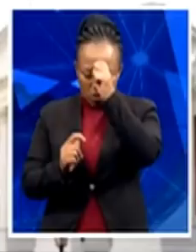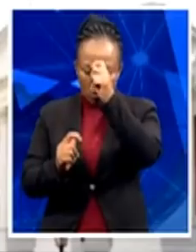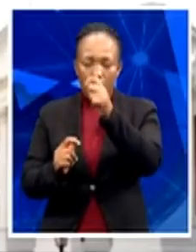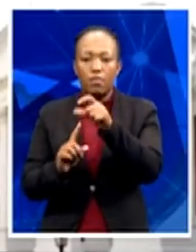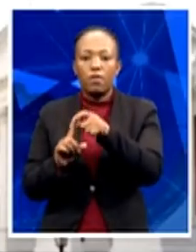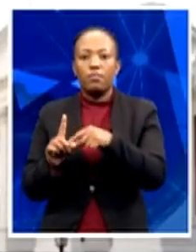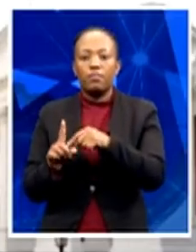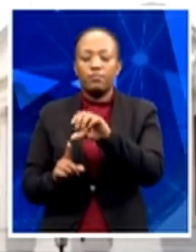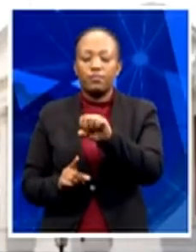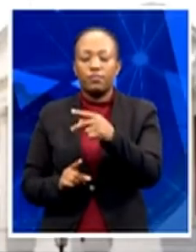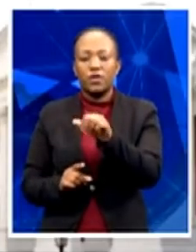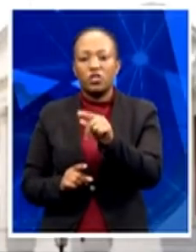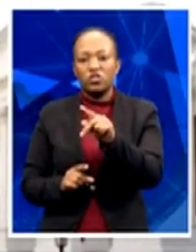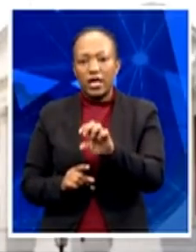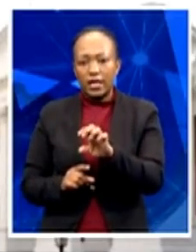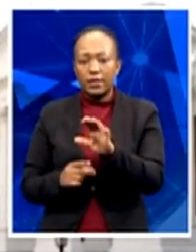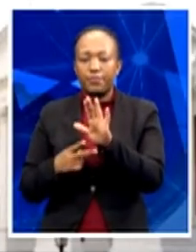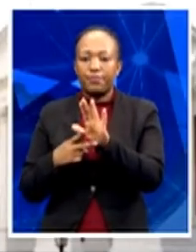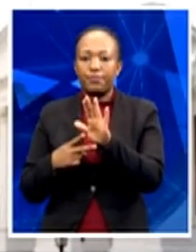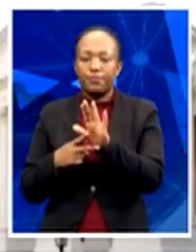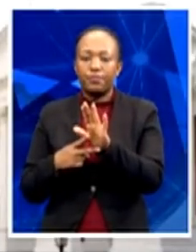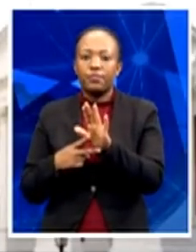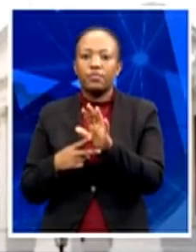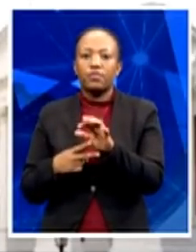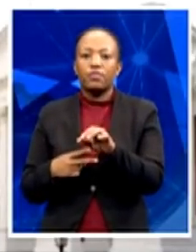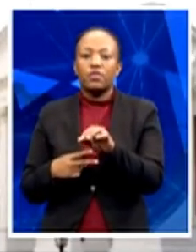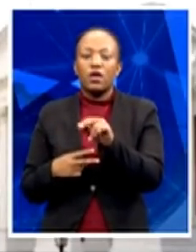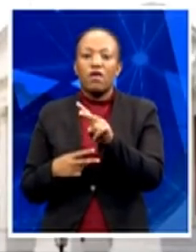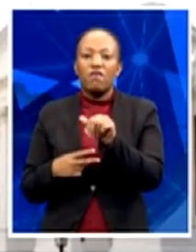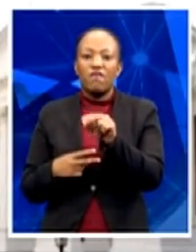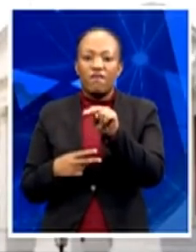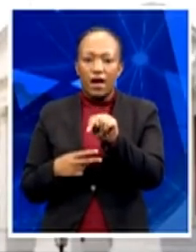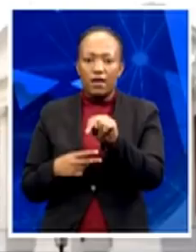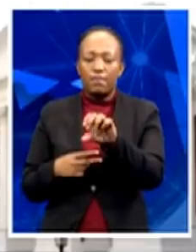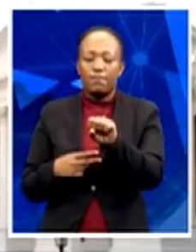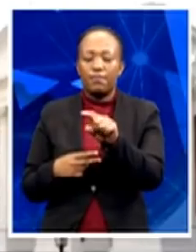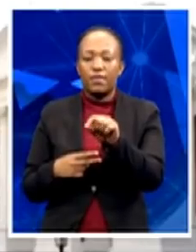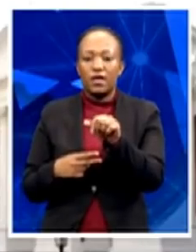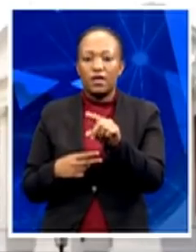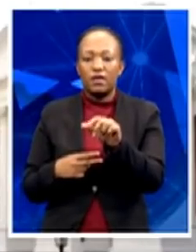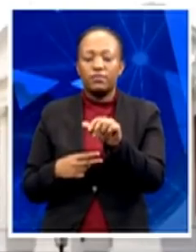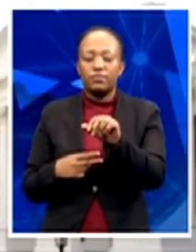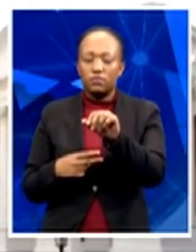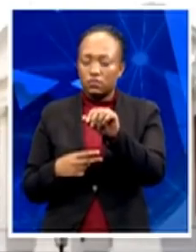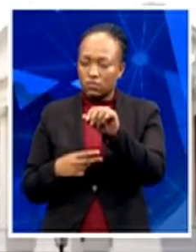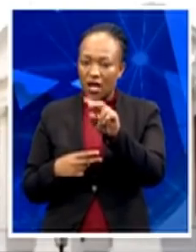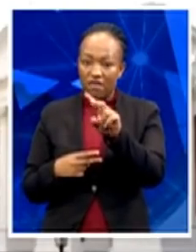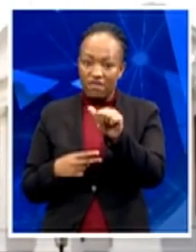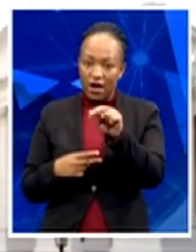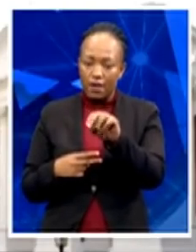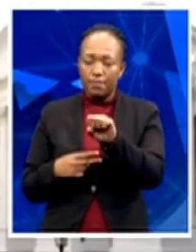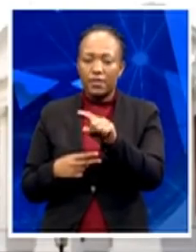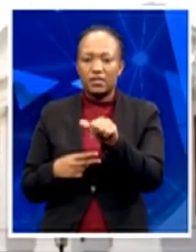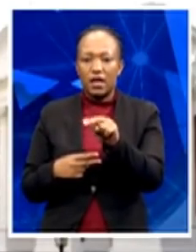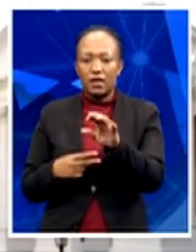Second one, Honorable Van Staden. The third one, Honorable Kwahube. The fourth